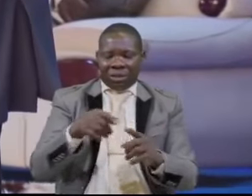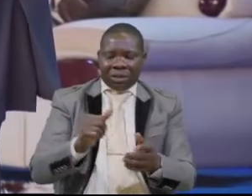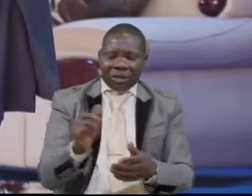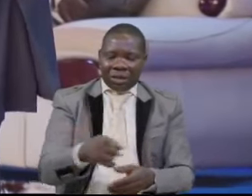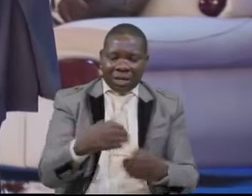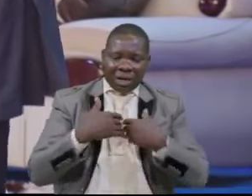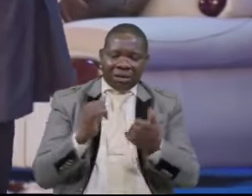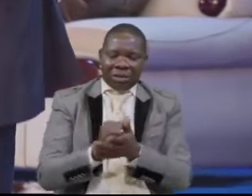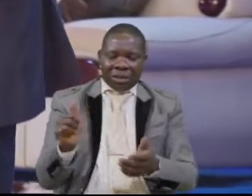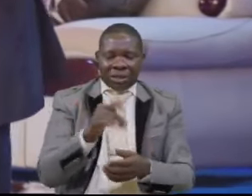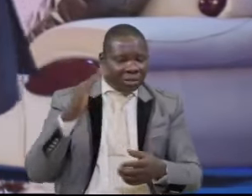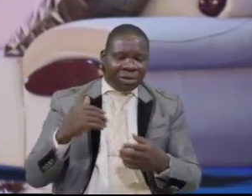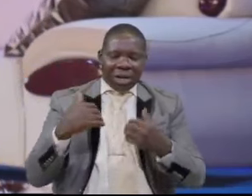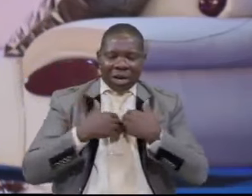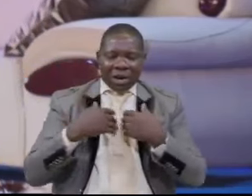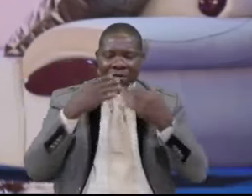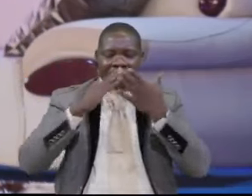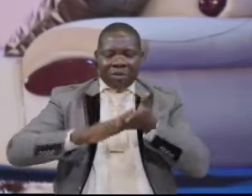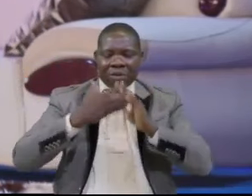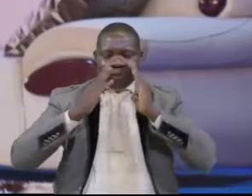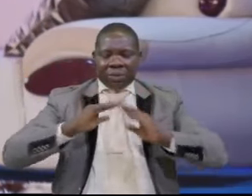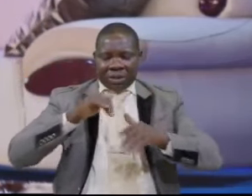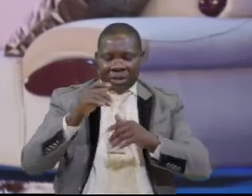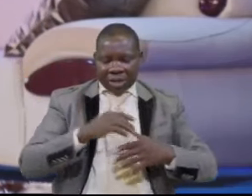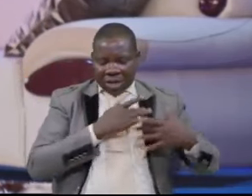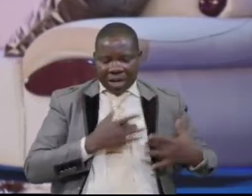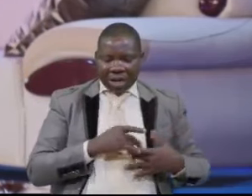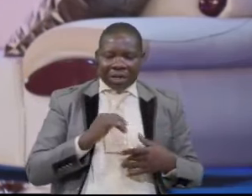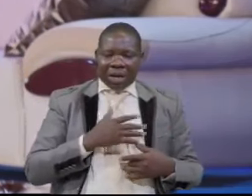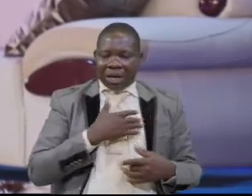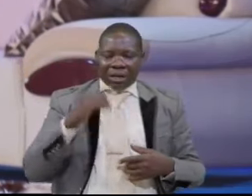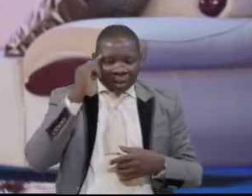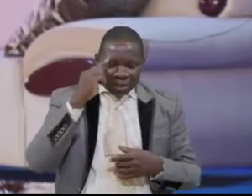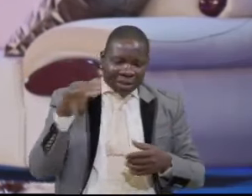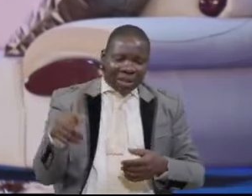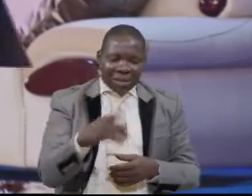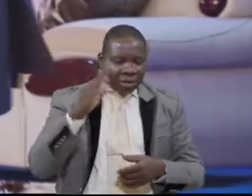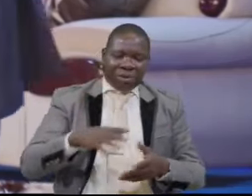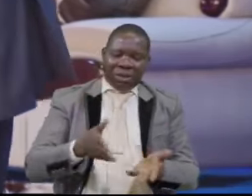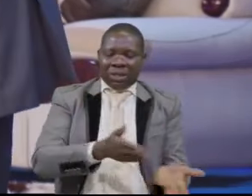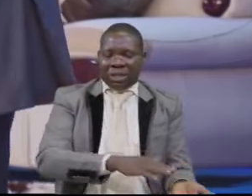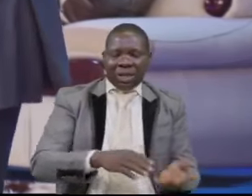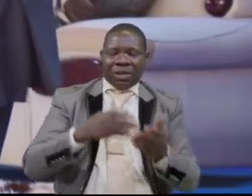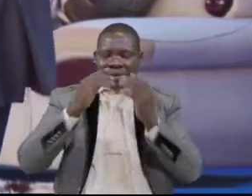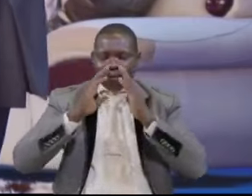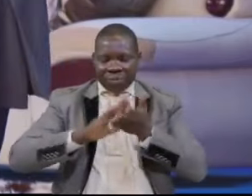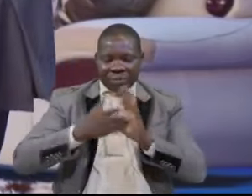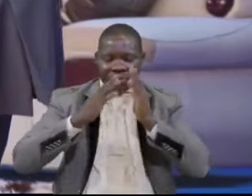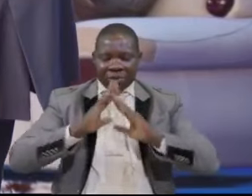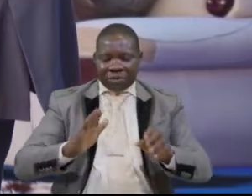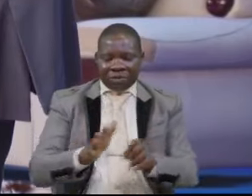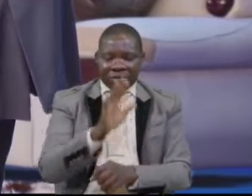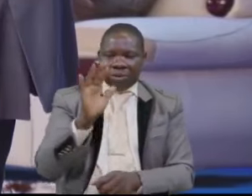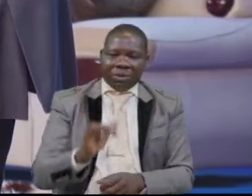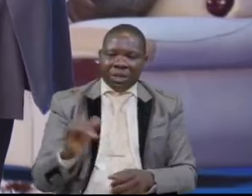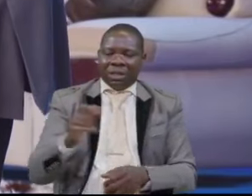will die peacefully. And they cannot have everybody happy with them if they take a strong